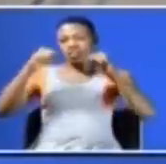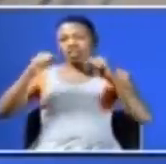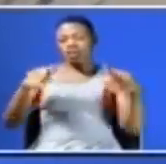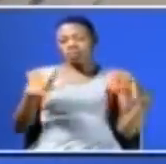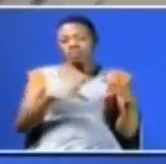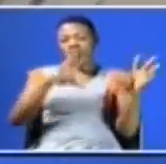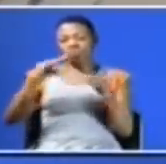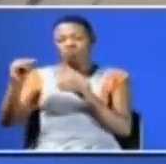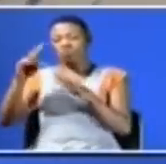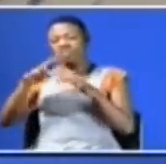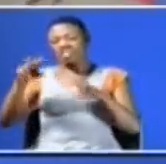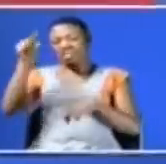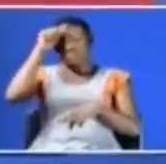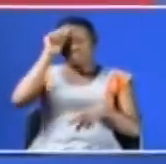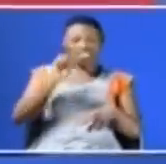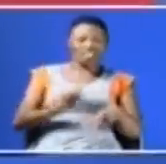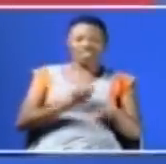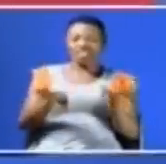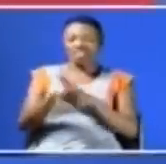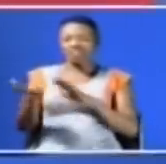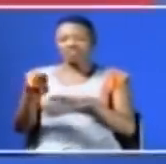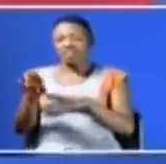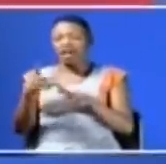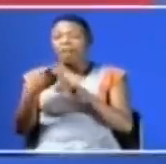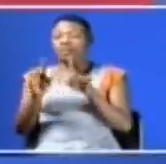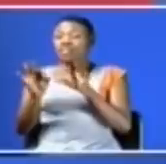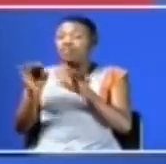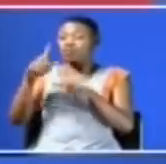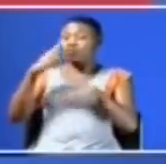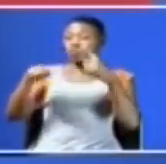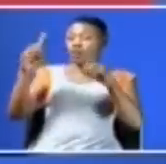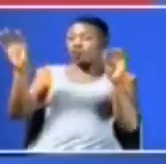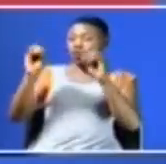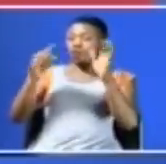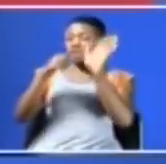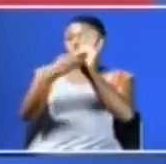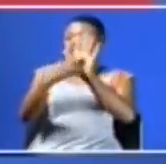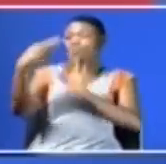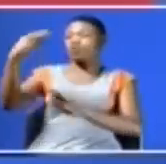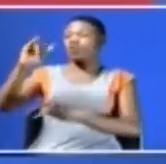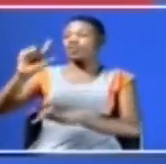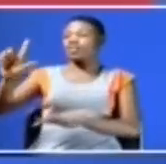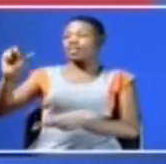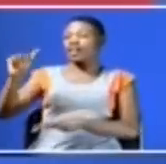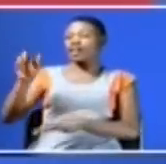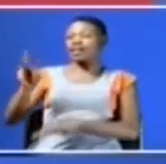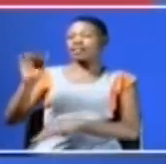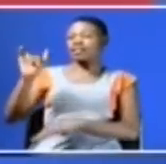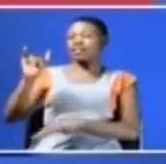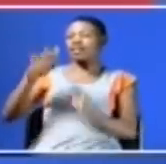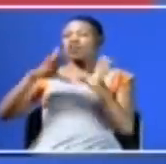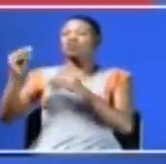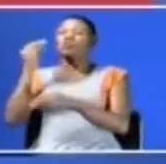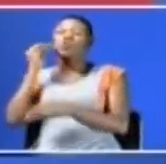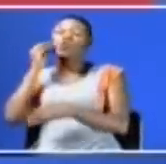and governorships and all sorts of things. And if you don't win, like Hillary Clinton, you go home. And you decide